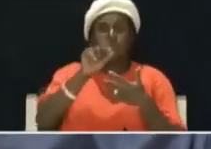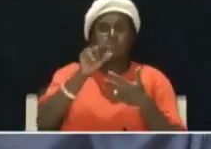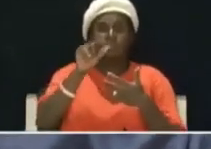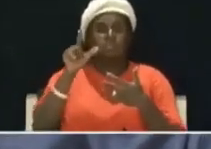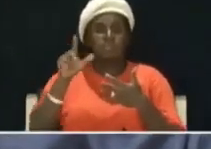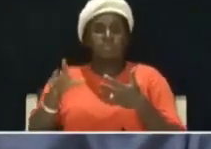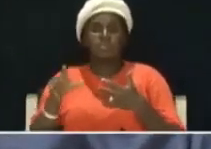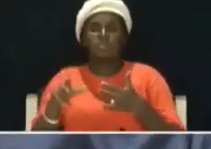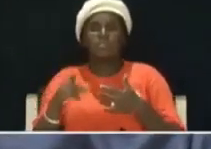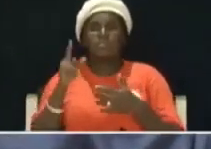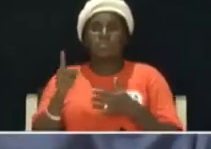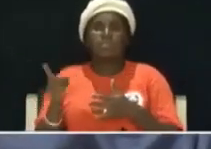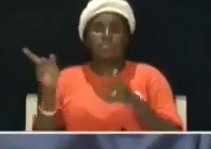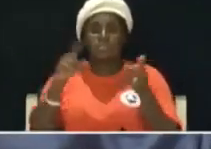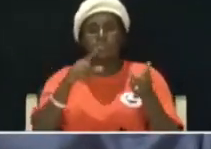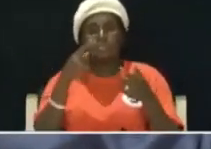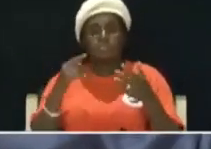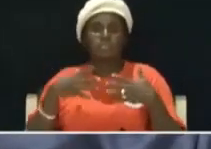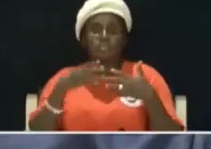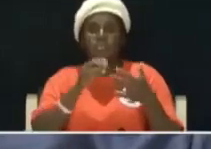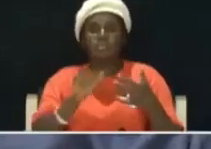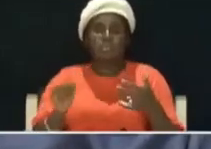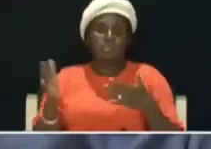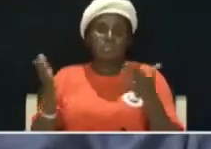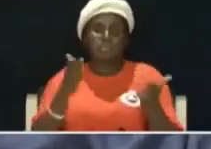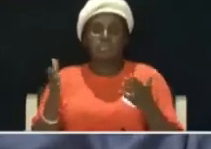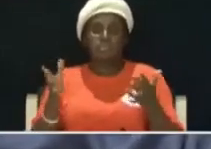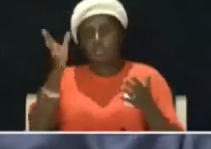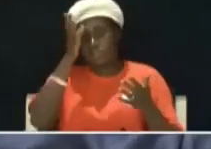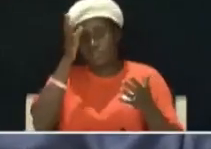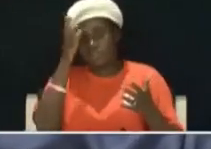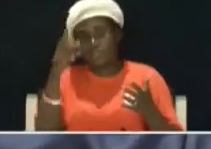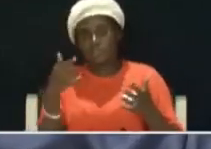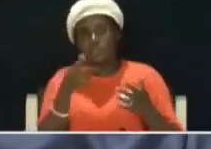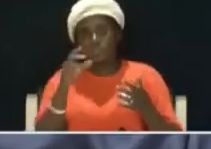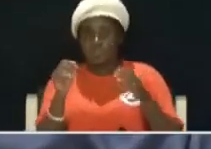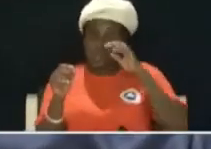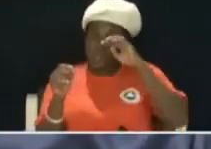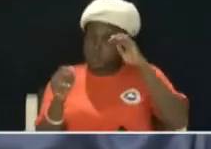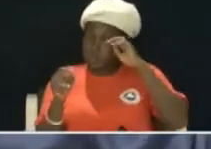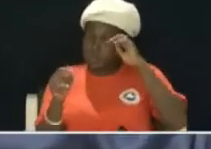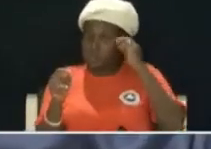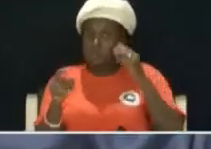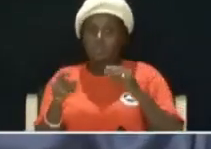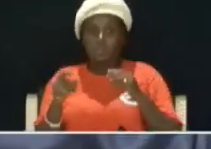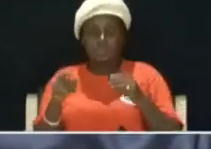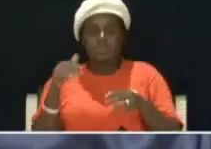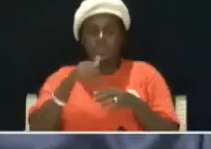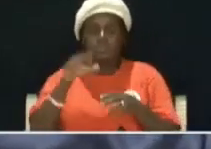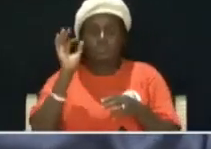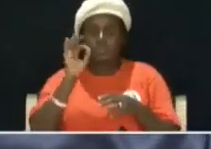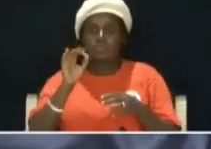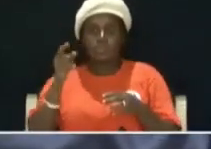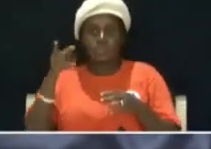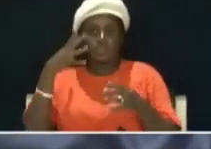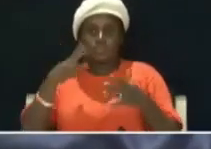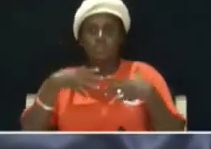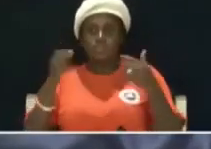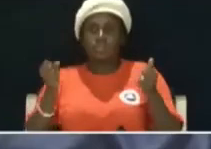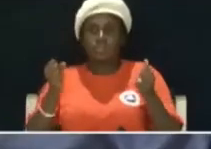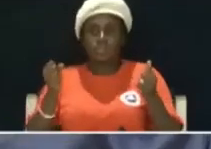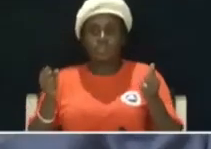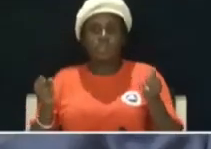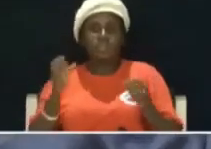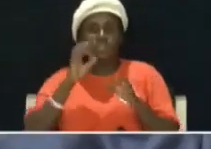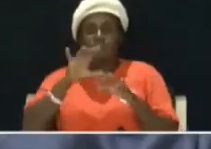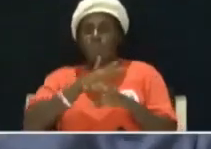the healing service. And at the GO, in the course of the ministration, I was healed. Meanwhile, if I don't take the drug